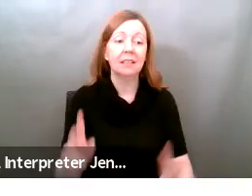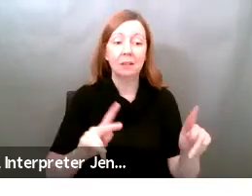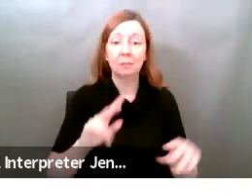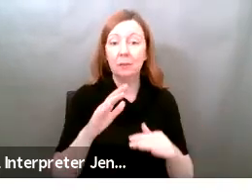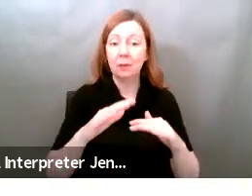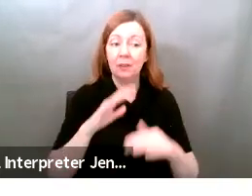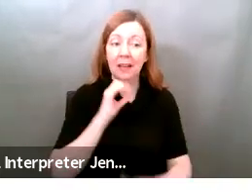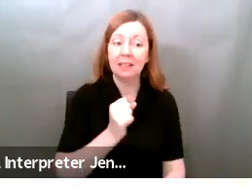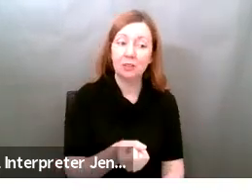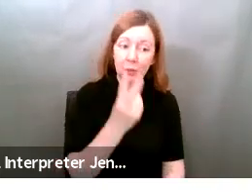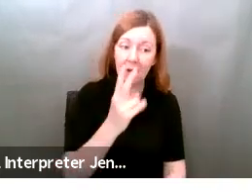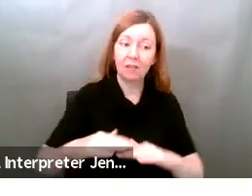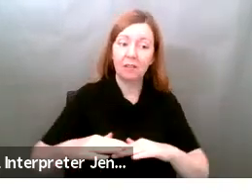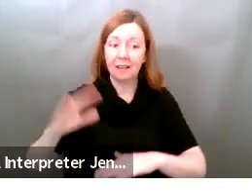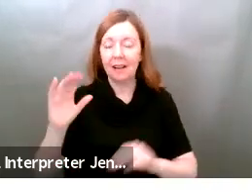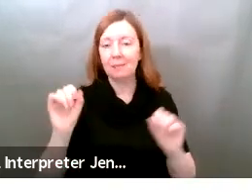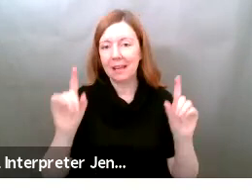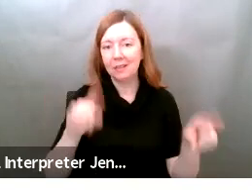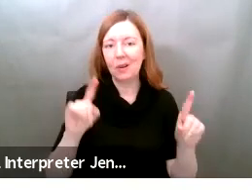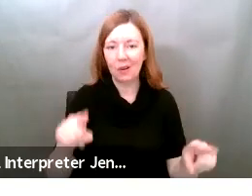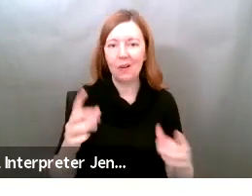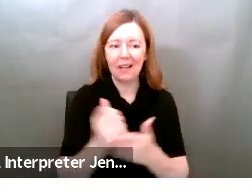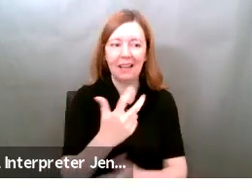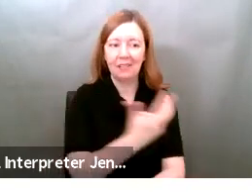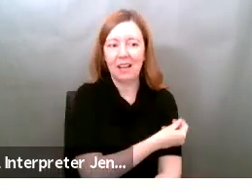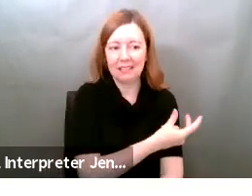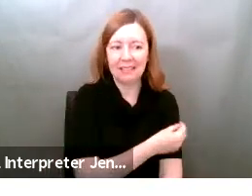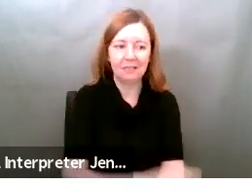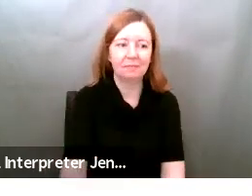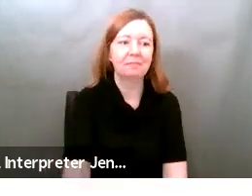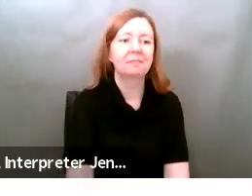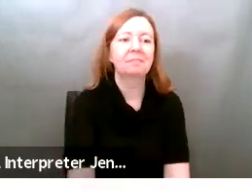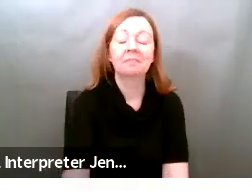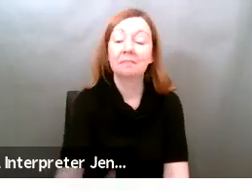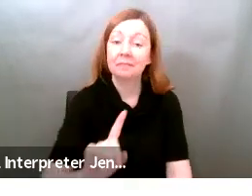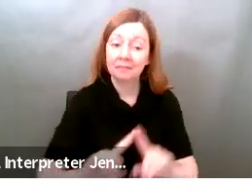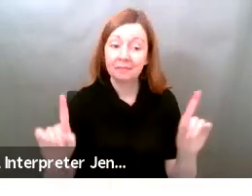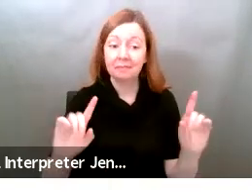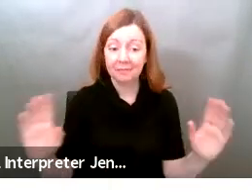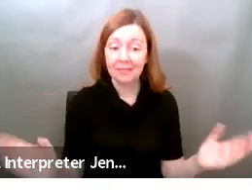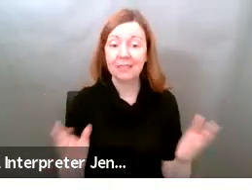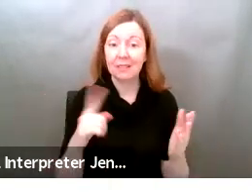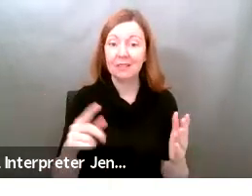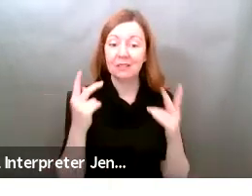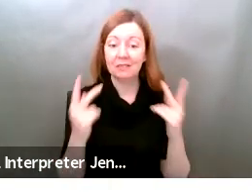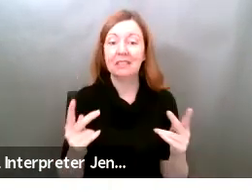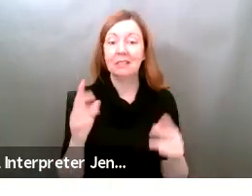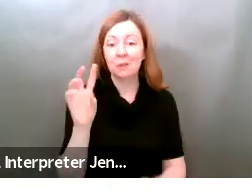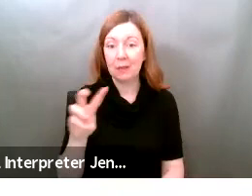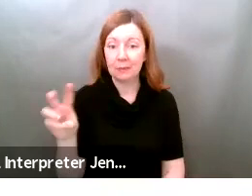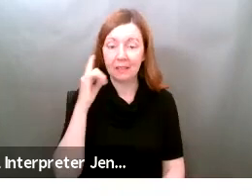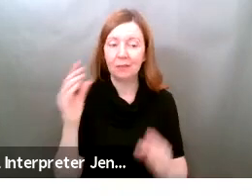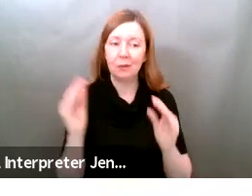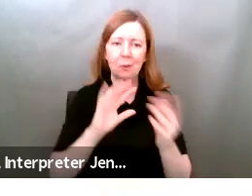12 and up can attend these events and get vaccinated. But I would also encourage you to visit our website for a much